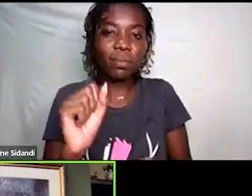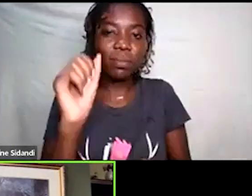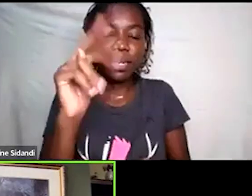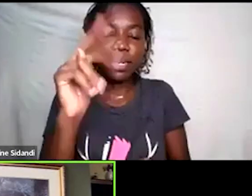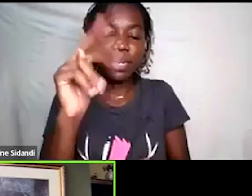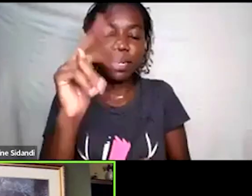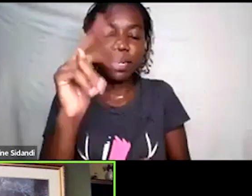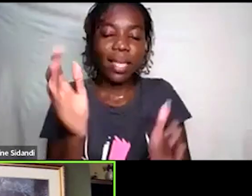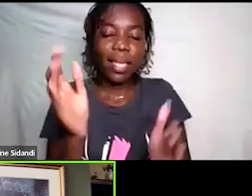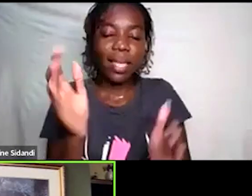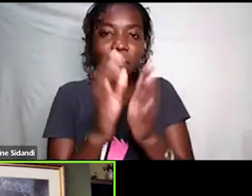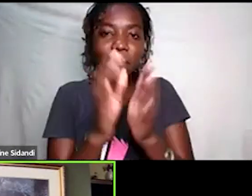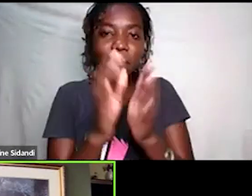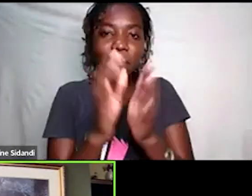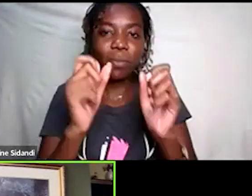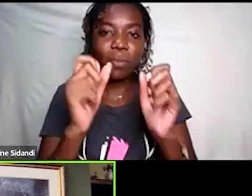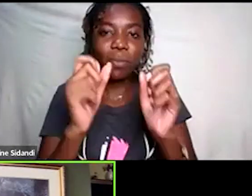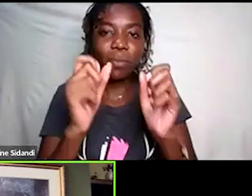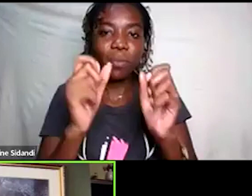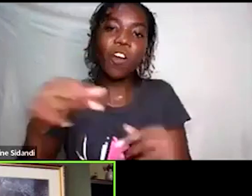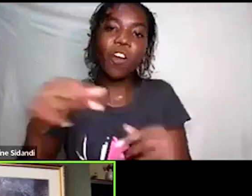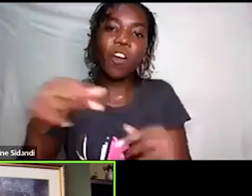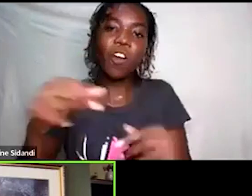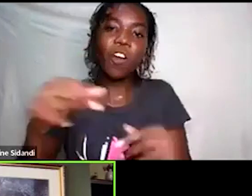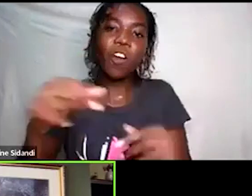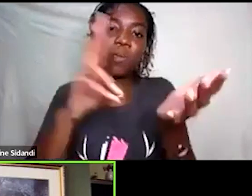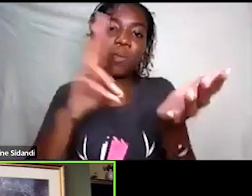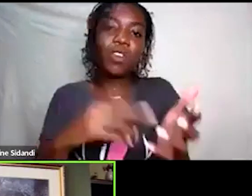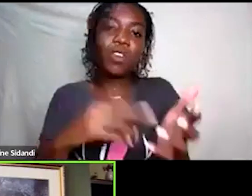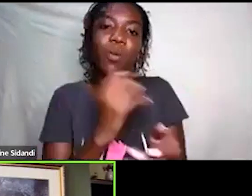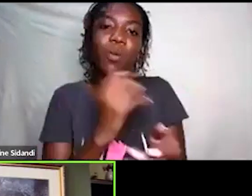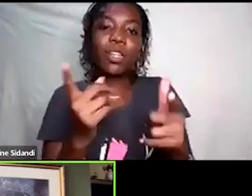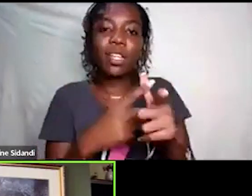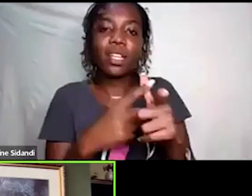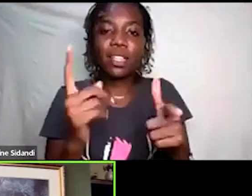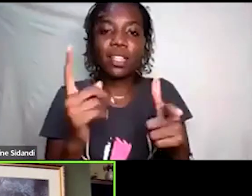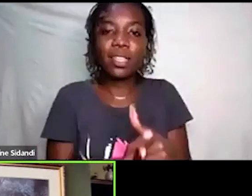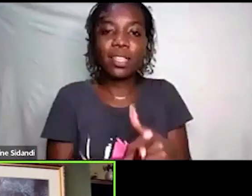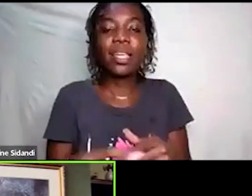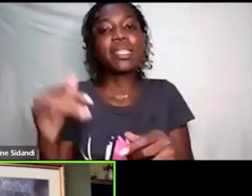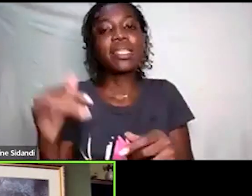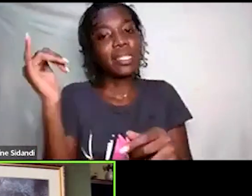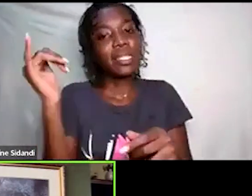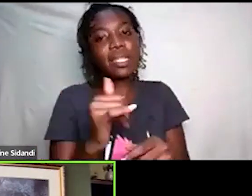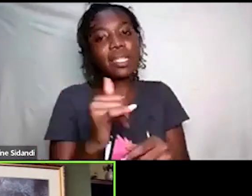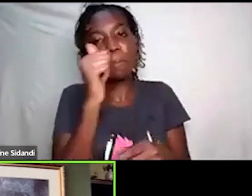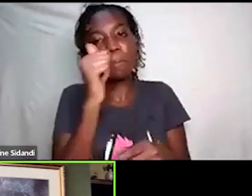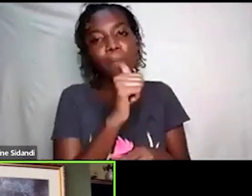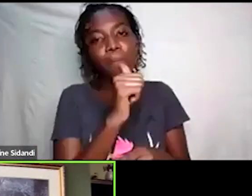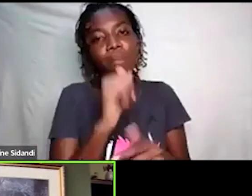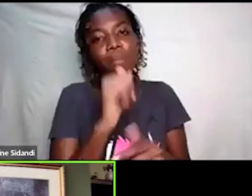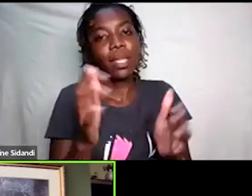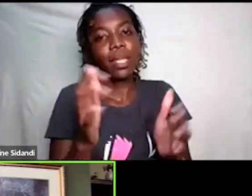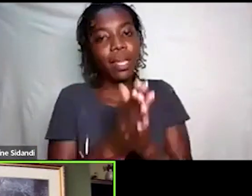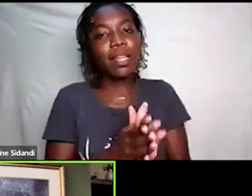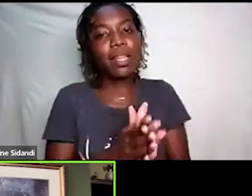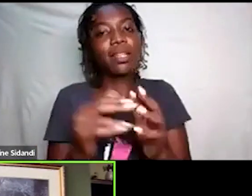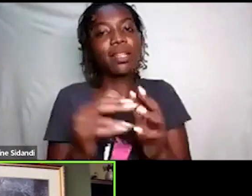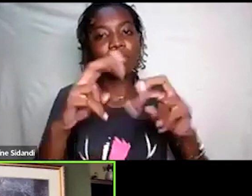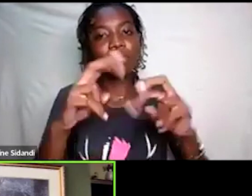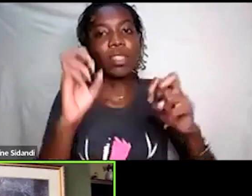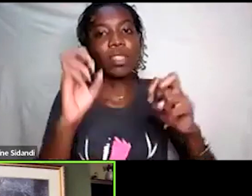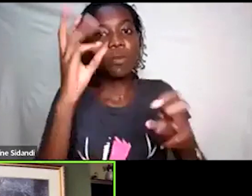report your complaints and still remain anonymous, and the investigation will be done without your name being put to the